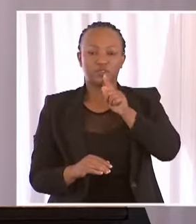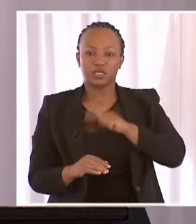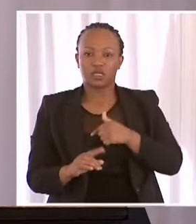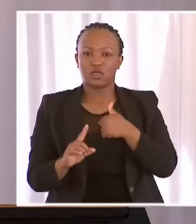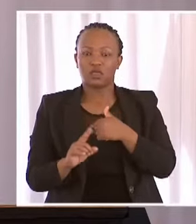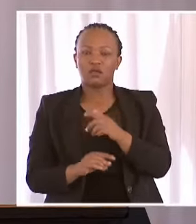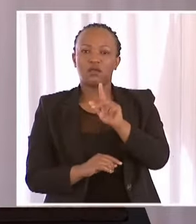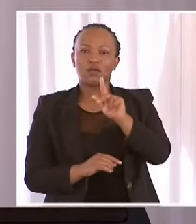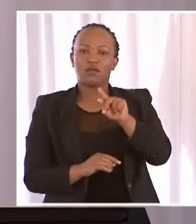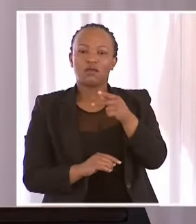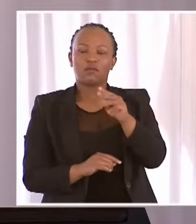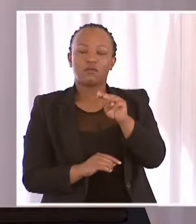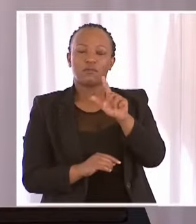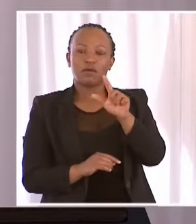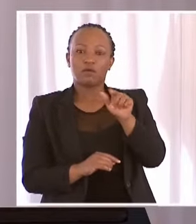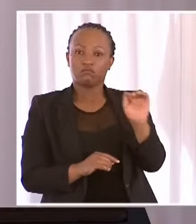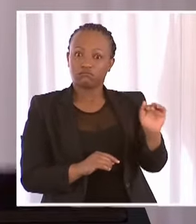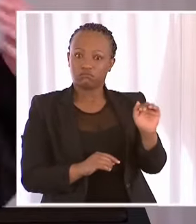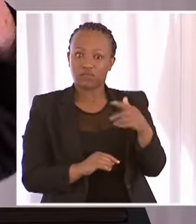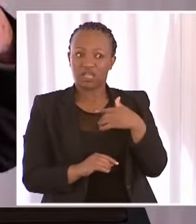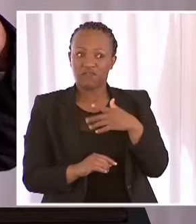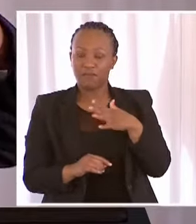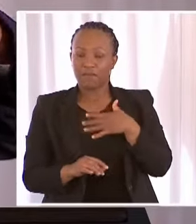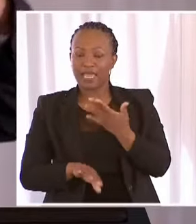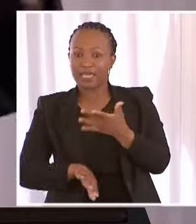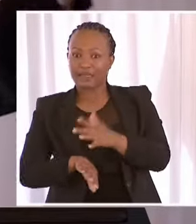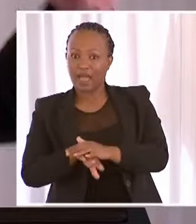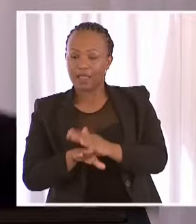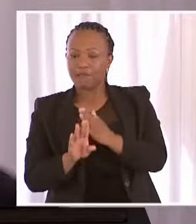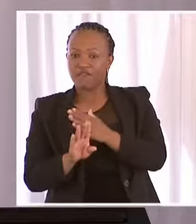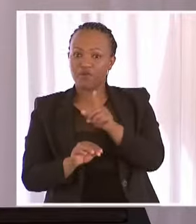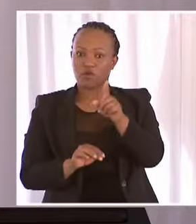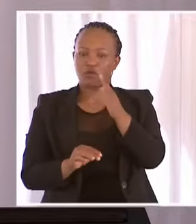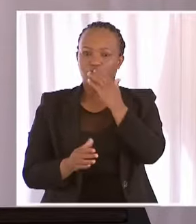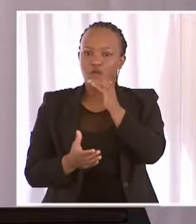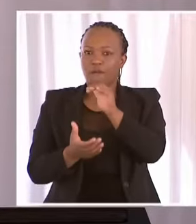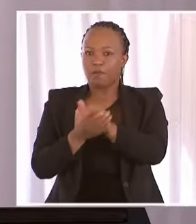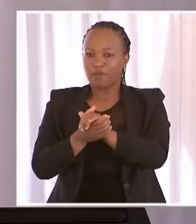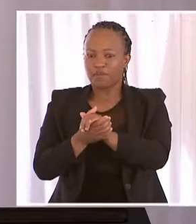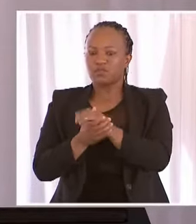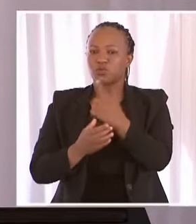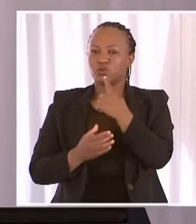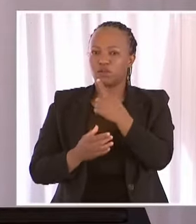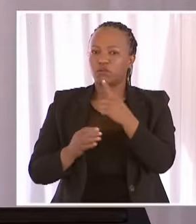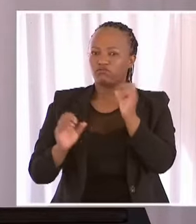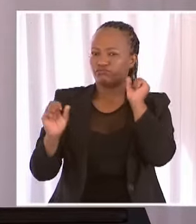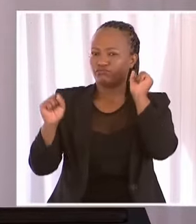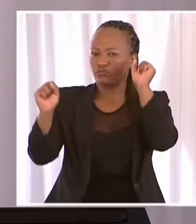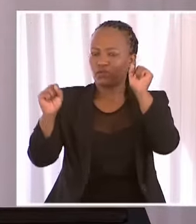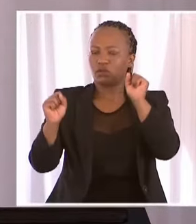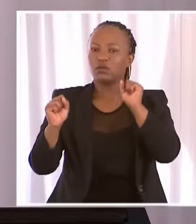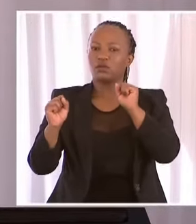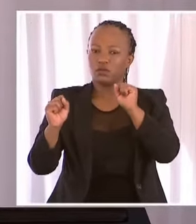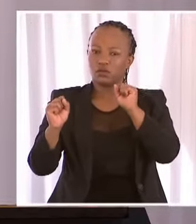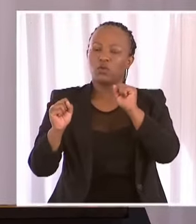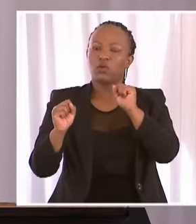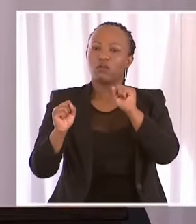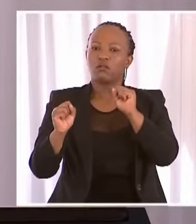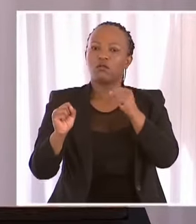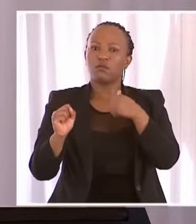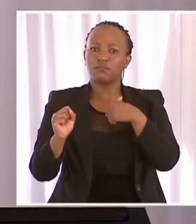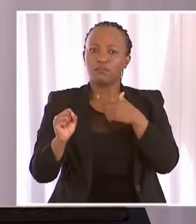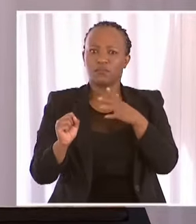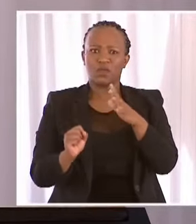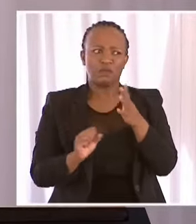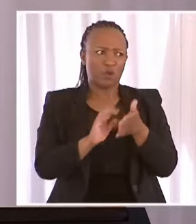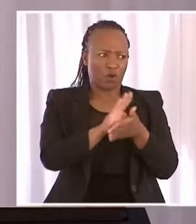go before you, promise me you're going to express the words of Brecht." And I said to him, "But Aziz, I'll go